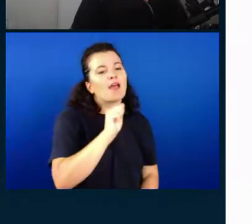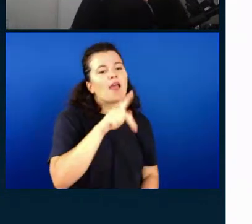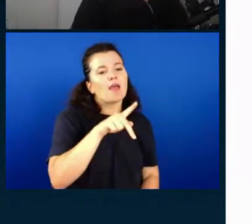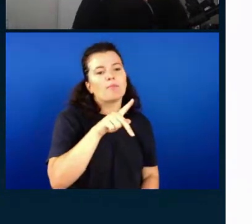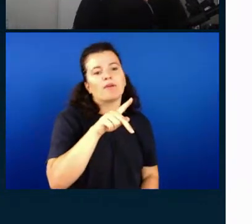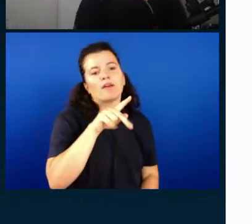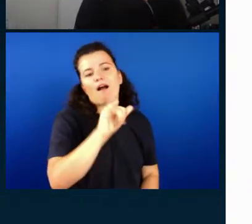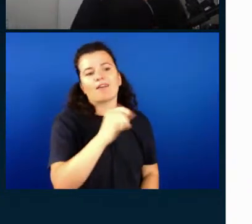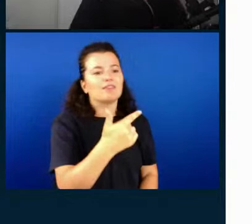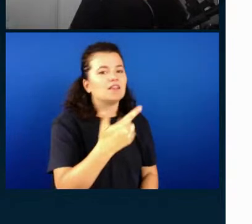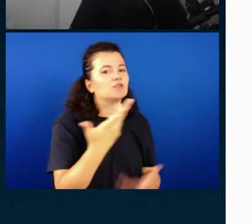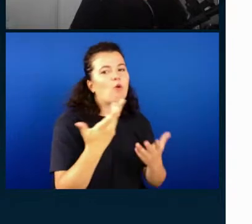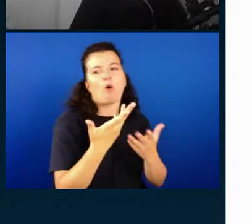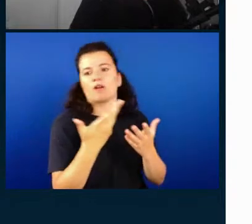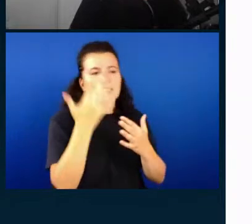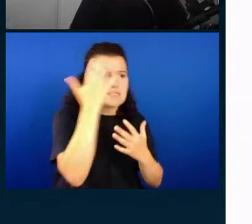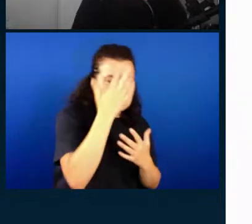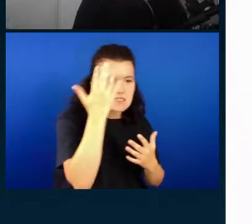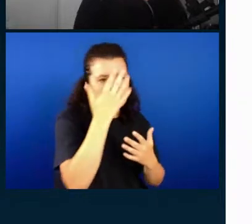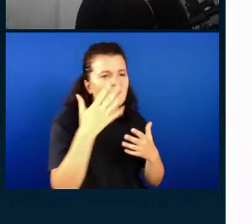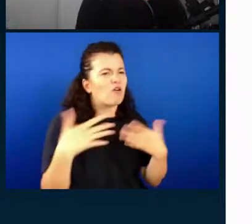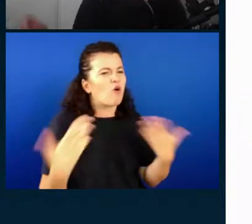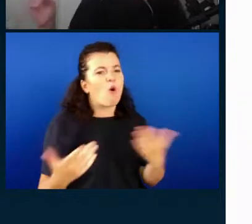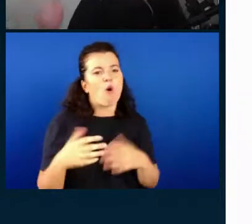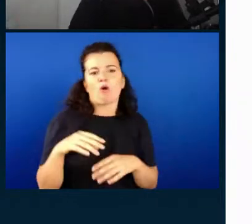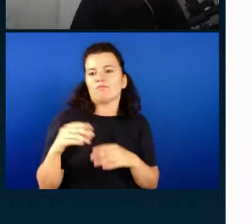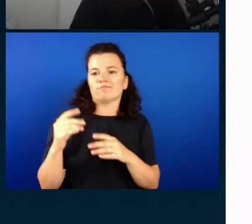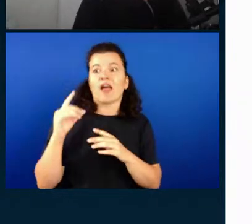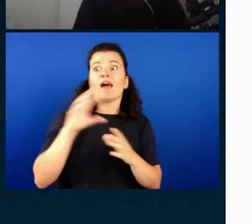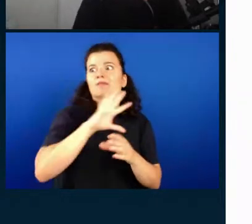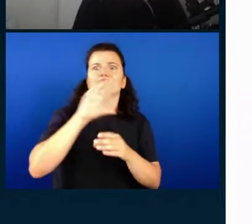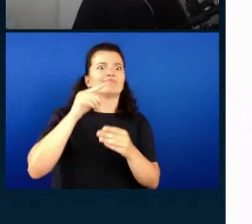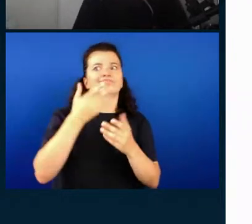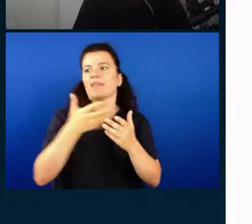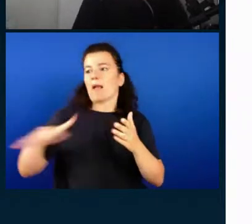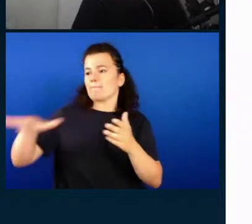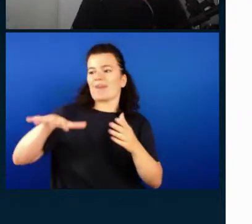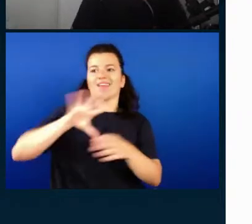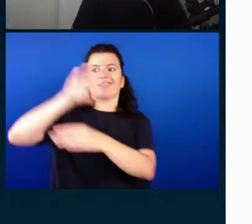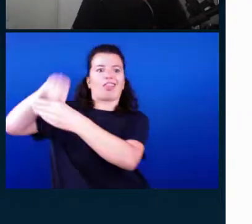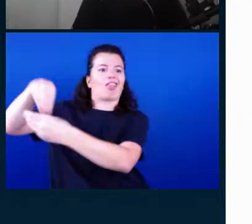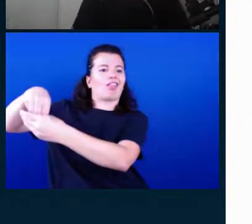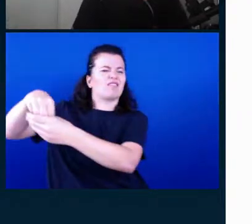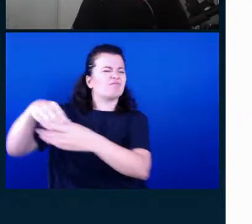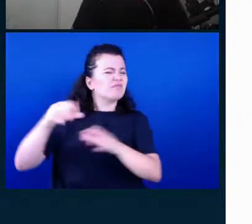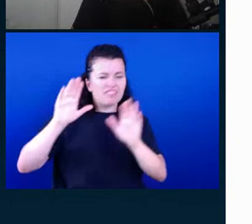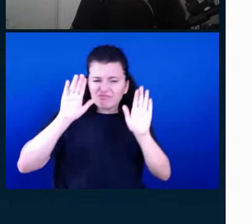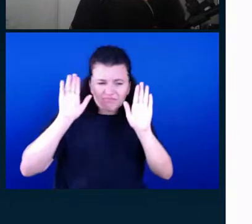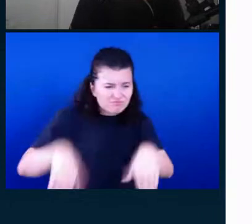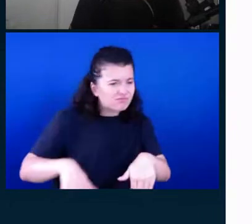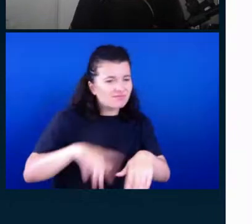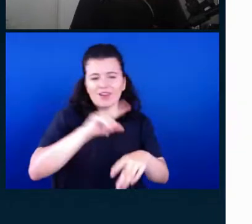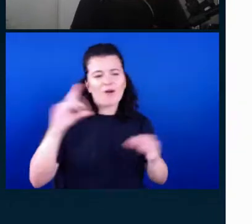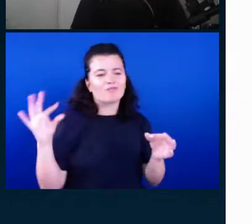or having it triggered on someplace else. This will all be taken care of for you.